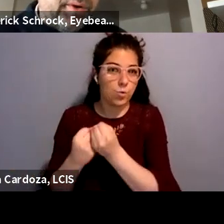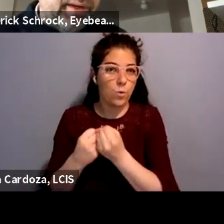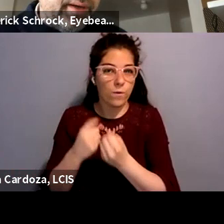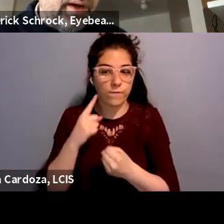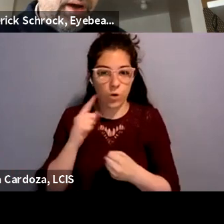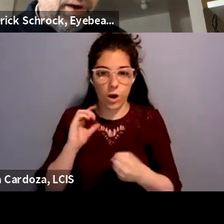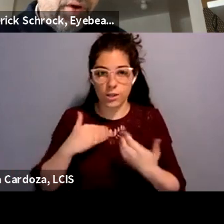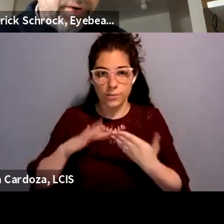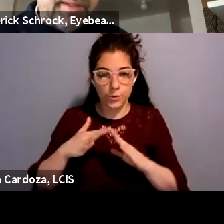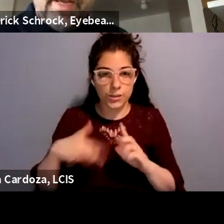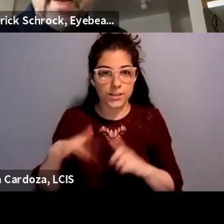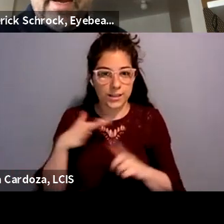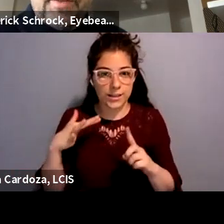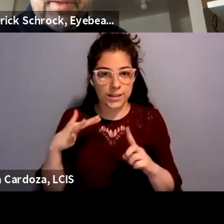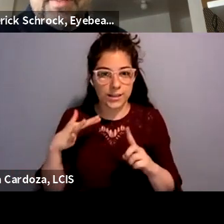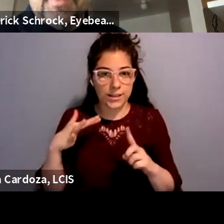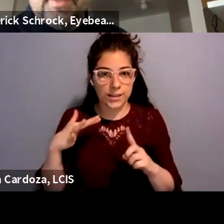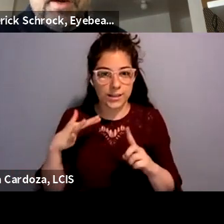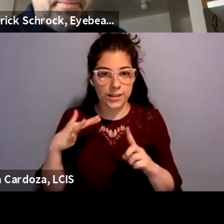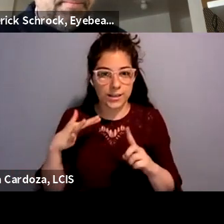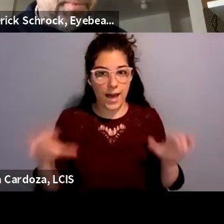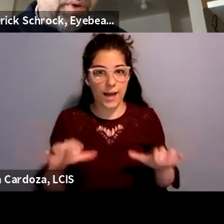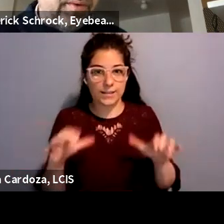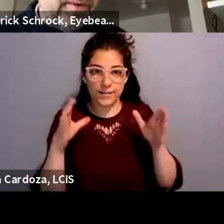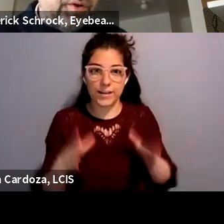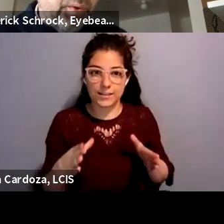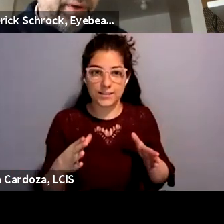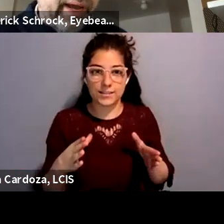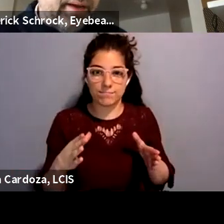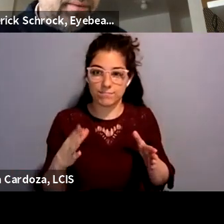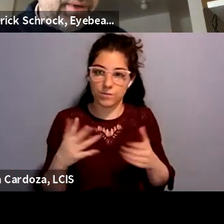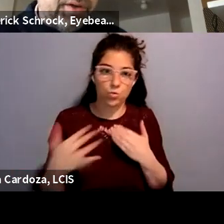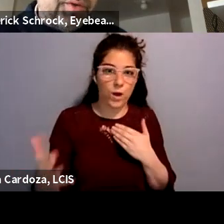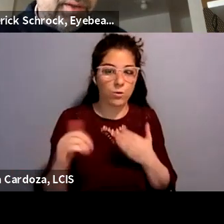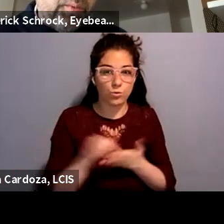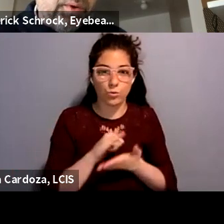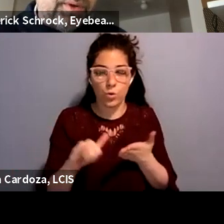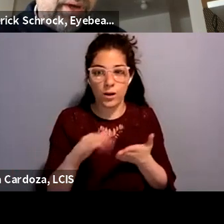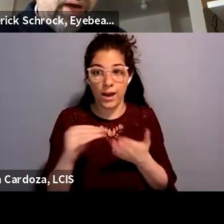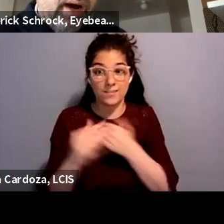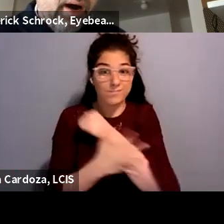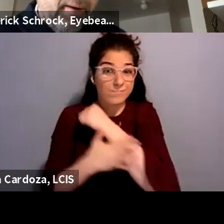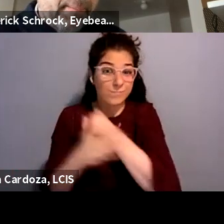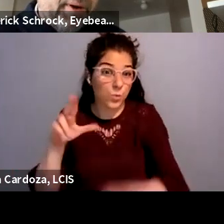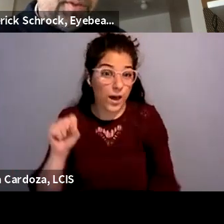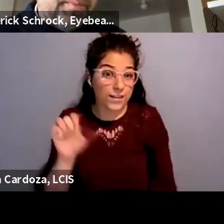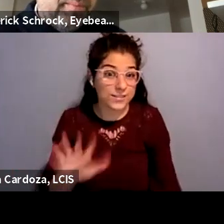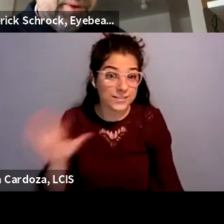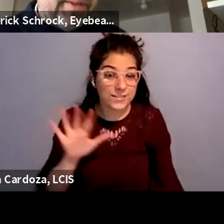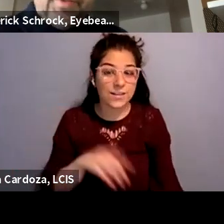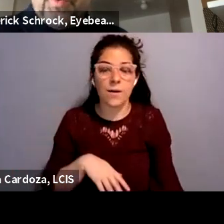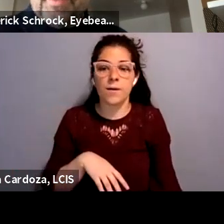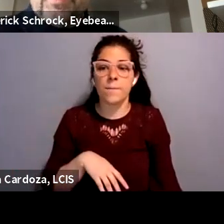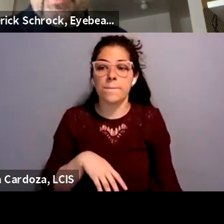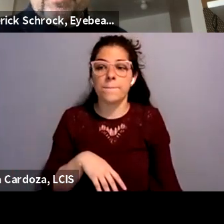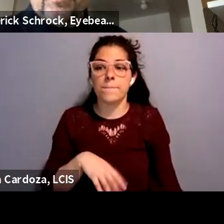our community of artists and activists throughout New York and the country and the world.